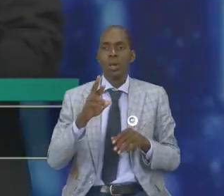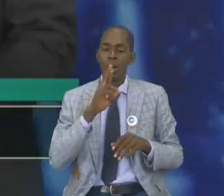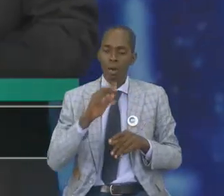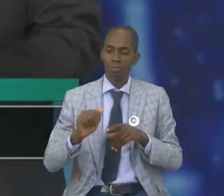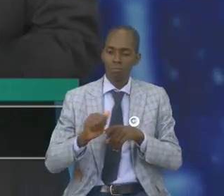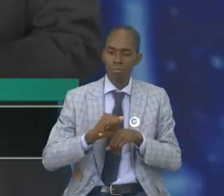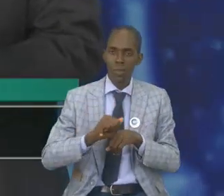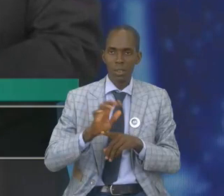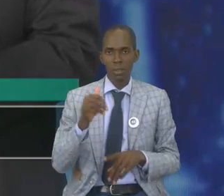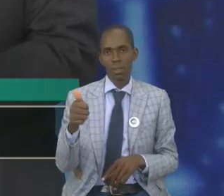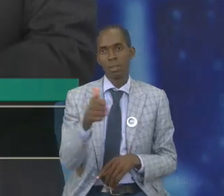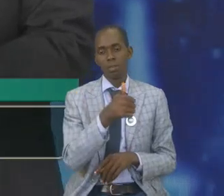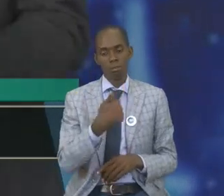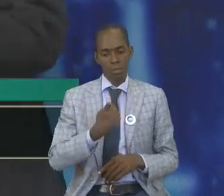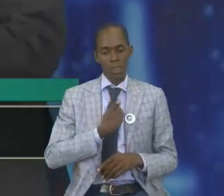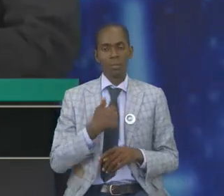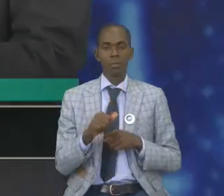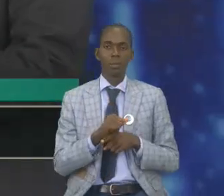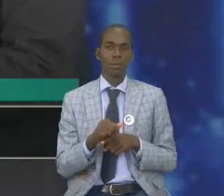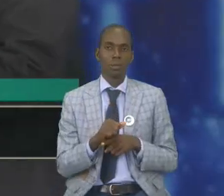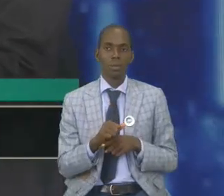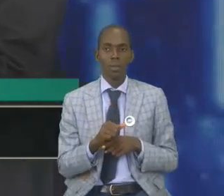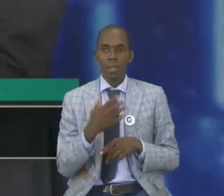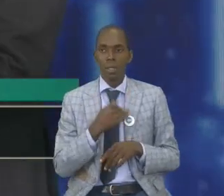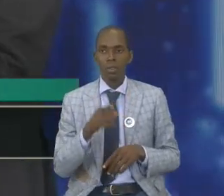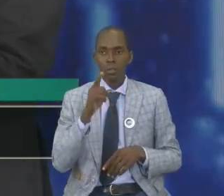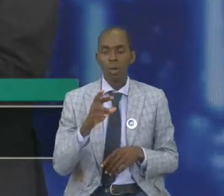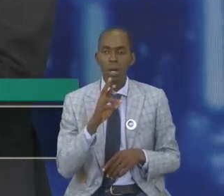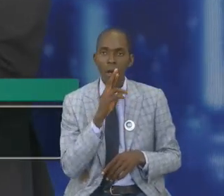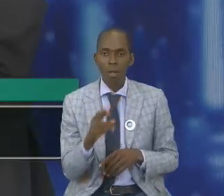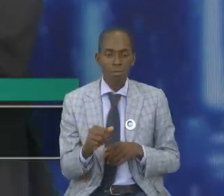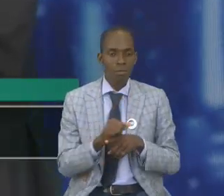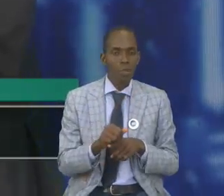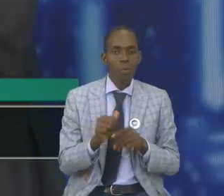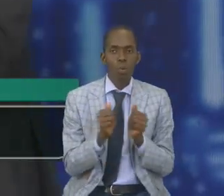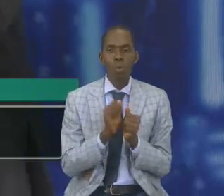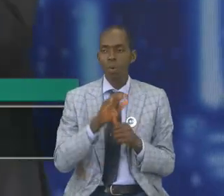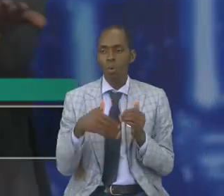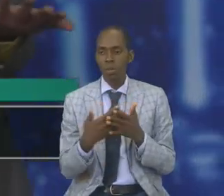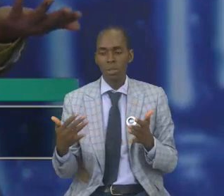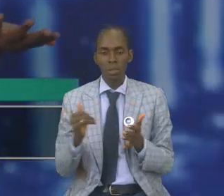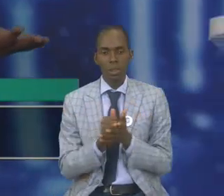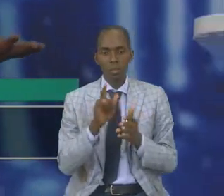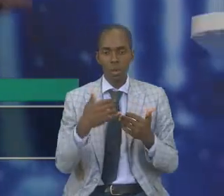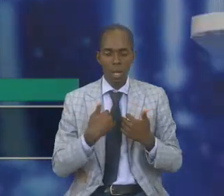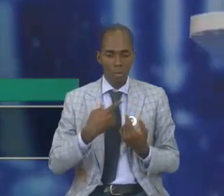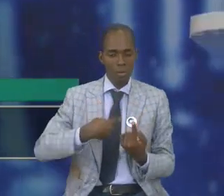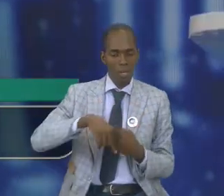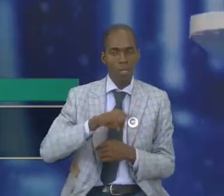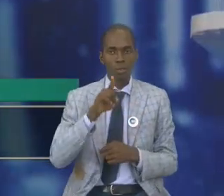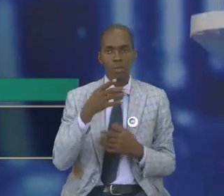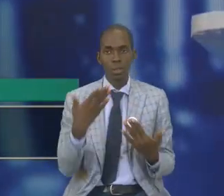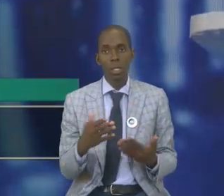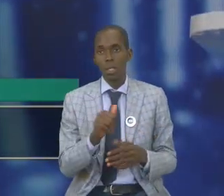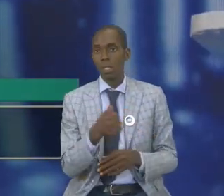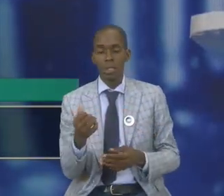yourself, self-training. And you are training with all the things that are available now. Any subject you have, that